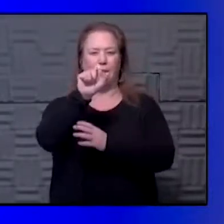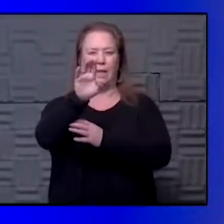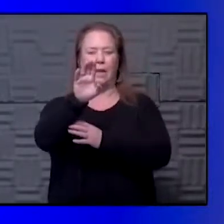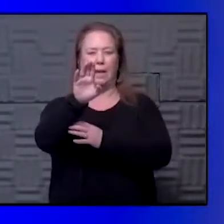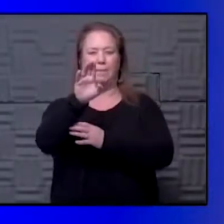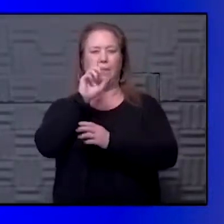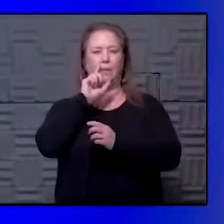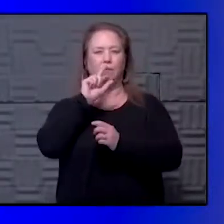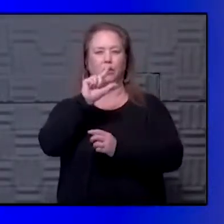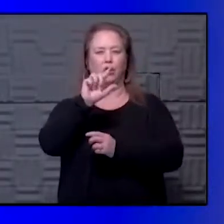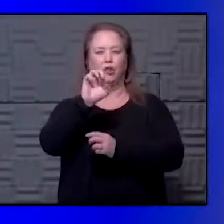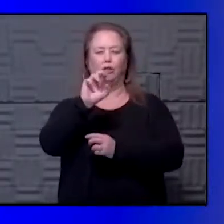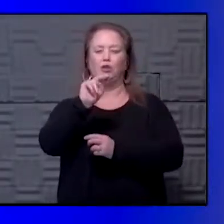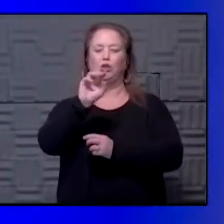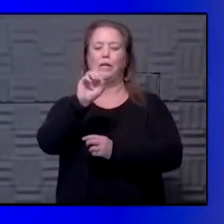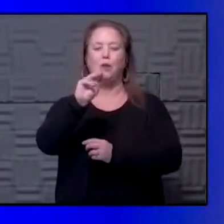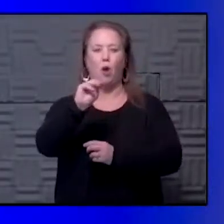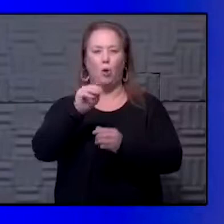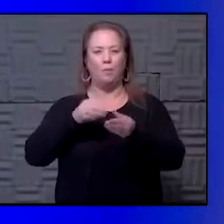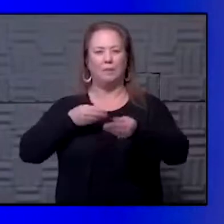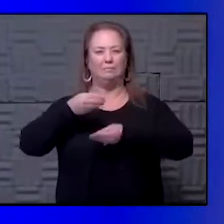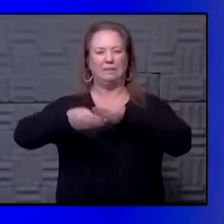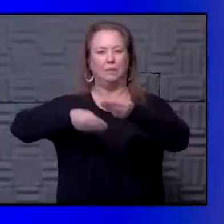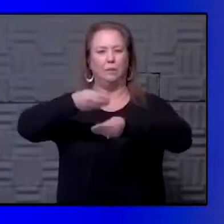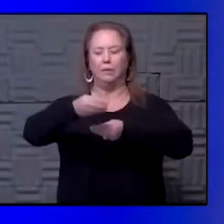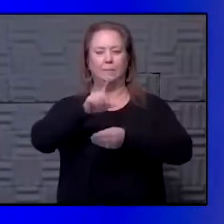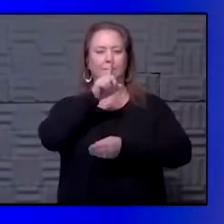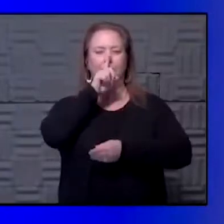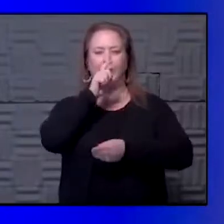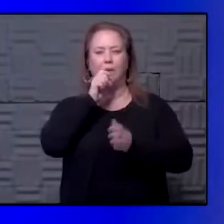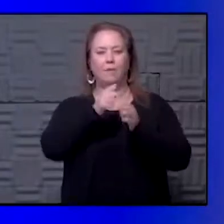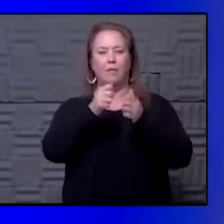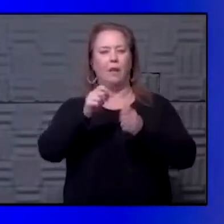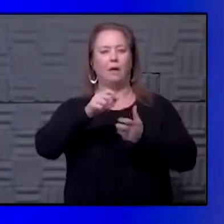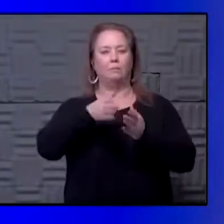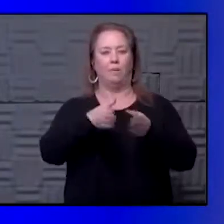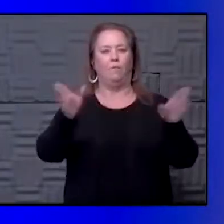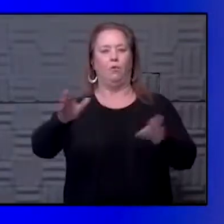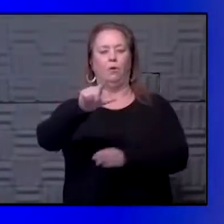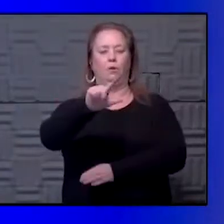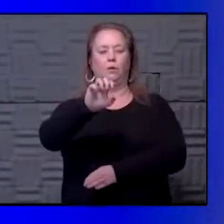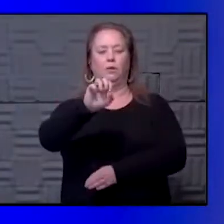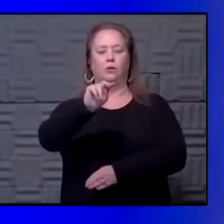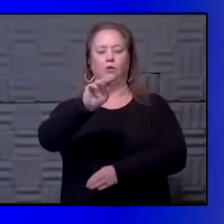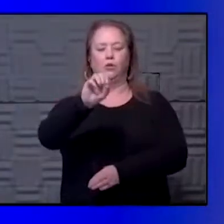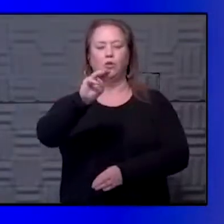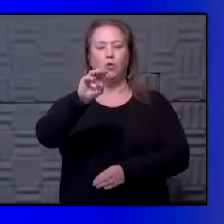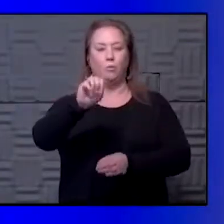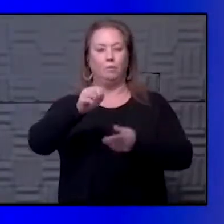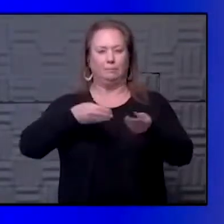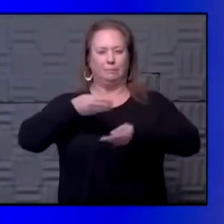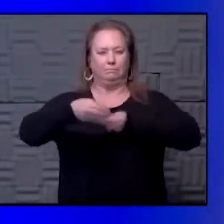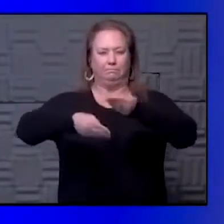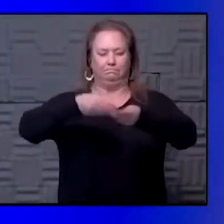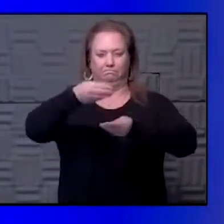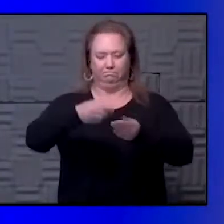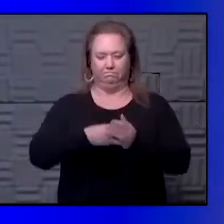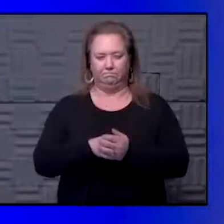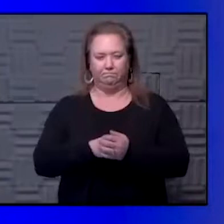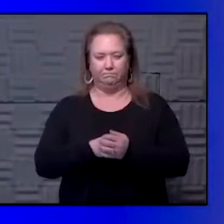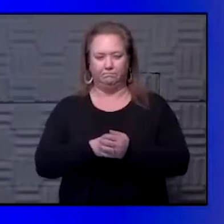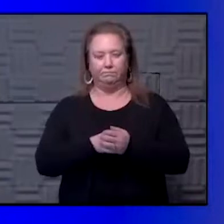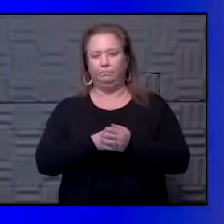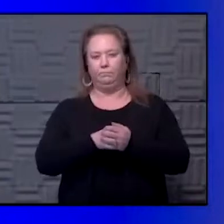genomic sequencing. And they don't have a lot of genome sequences overall, but they didn't seem to have too many of those